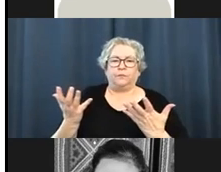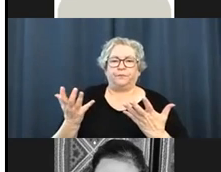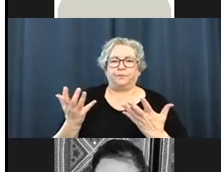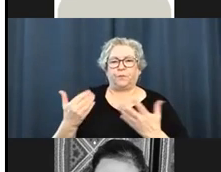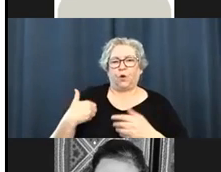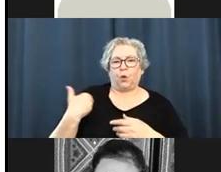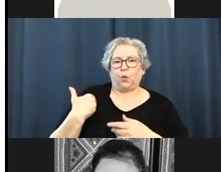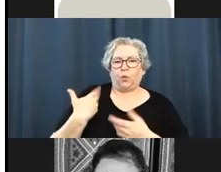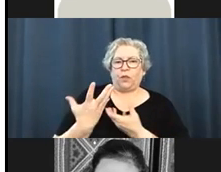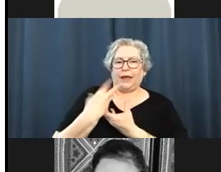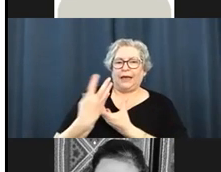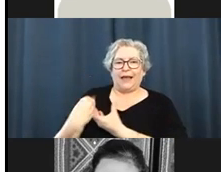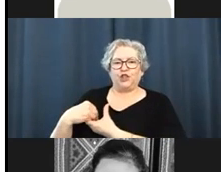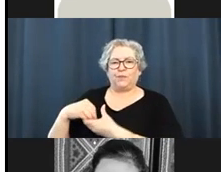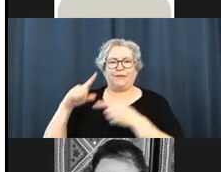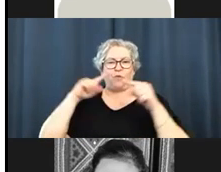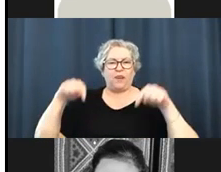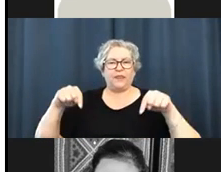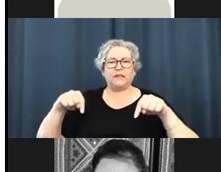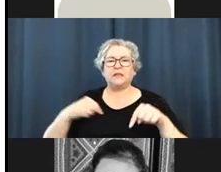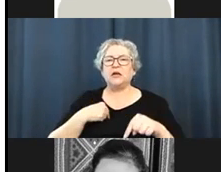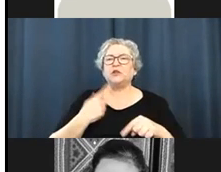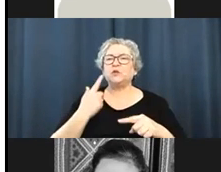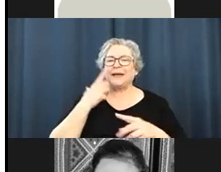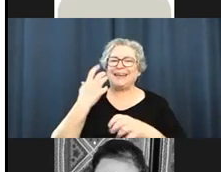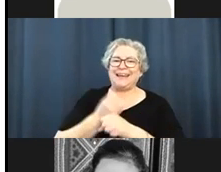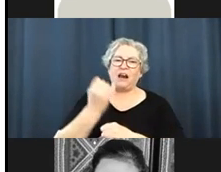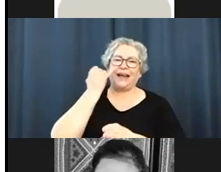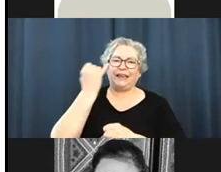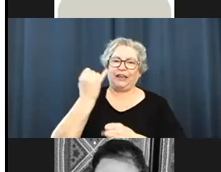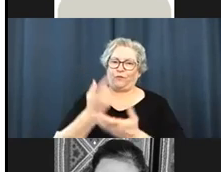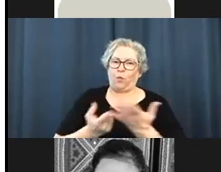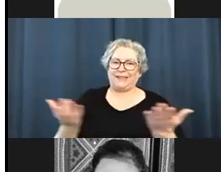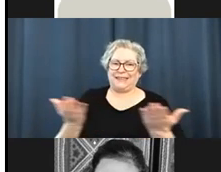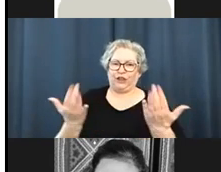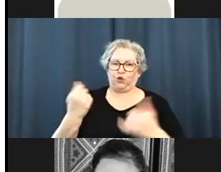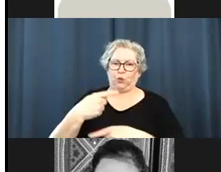youth engagement and doing that. So I just want to get an idea and capture that if we could.